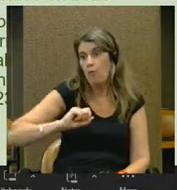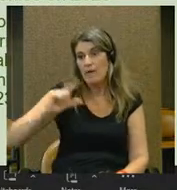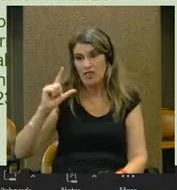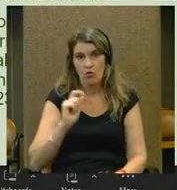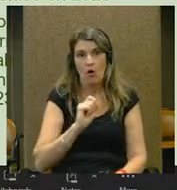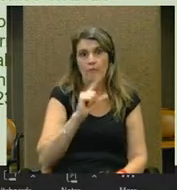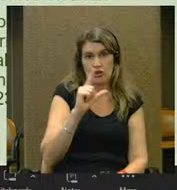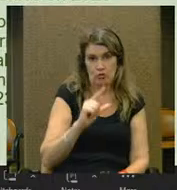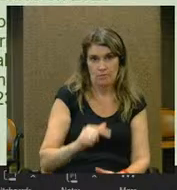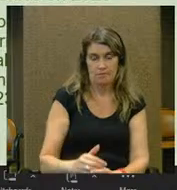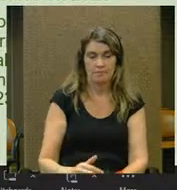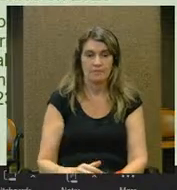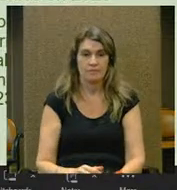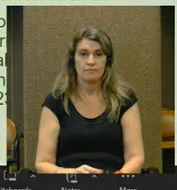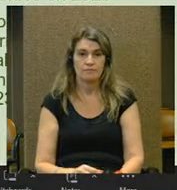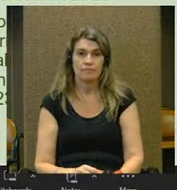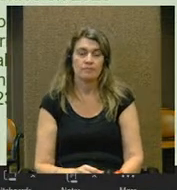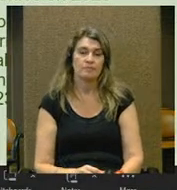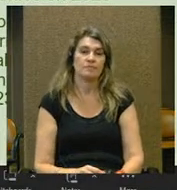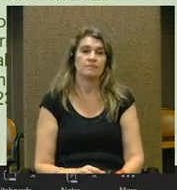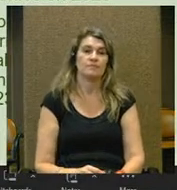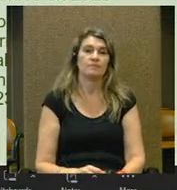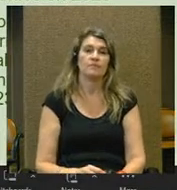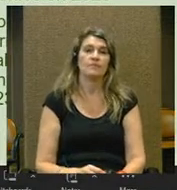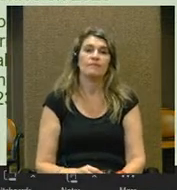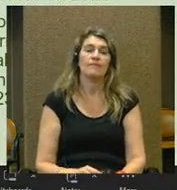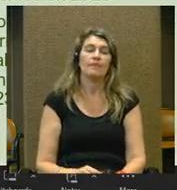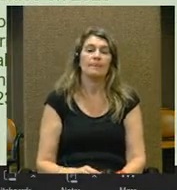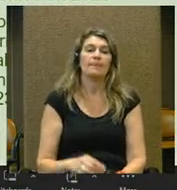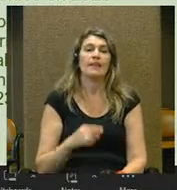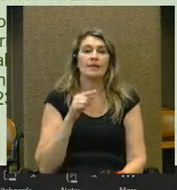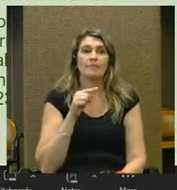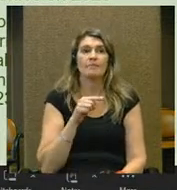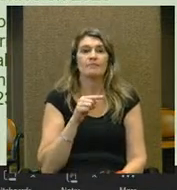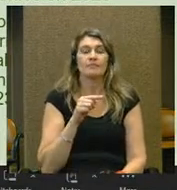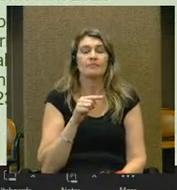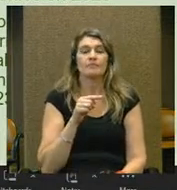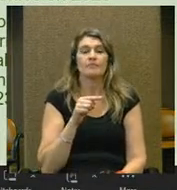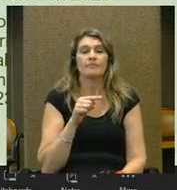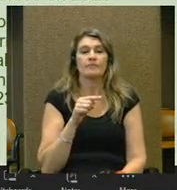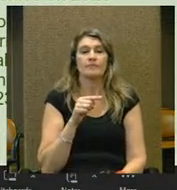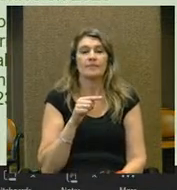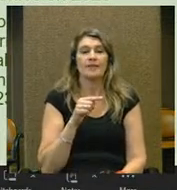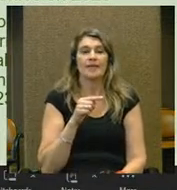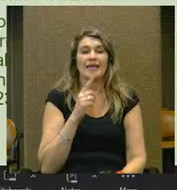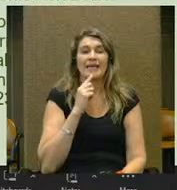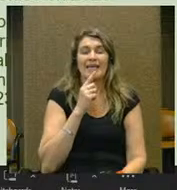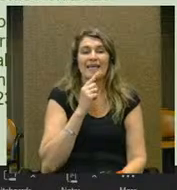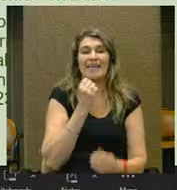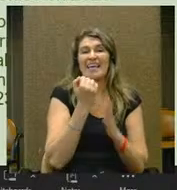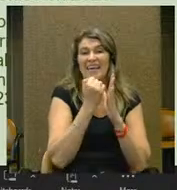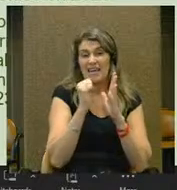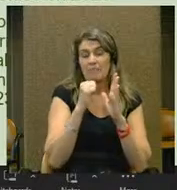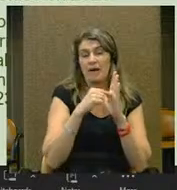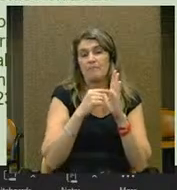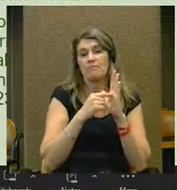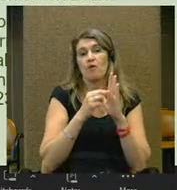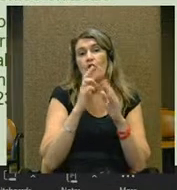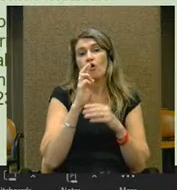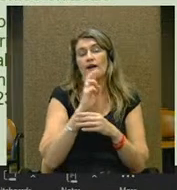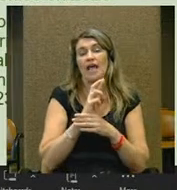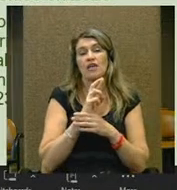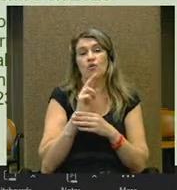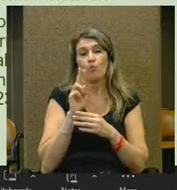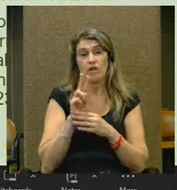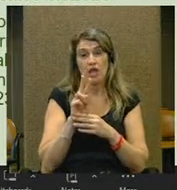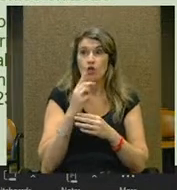and the National Crime Agency in the UK in 2023. As these are a relatively new drug,